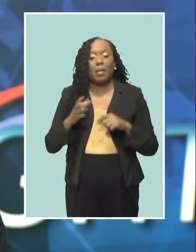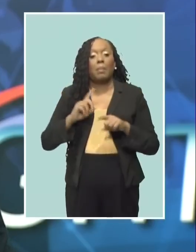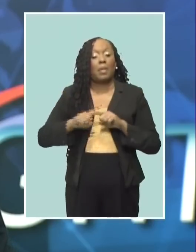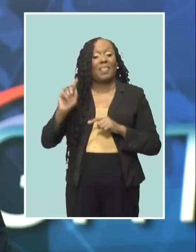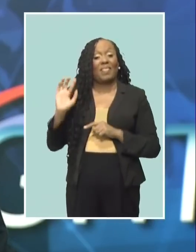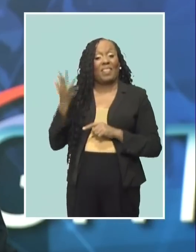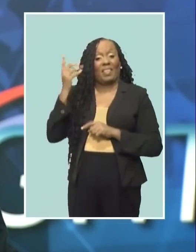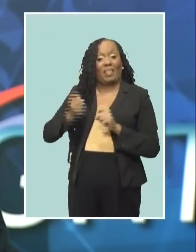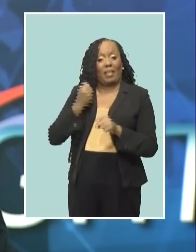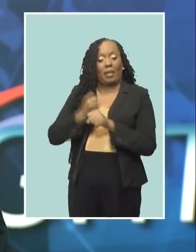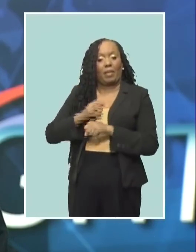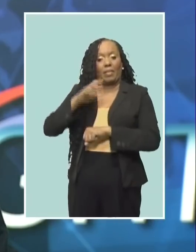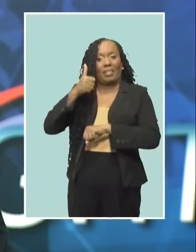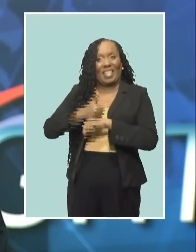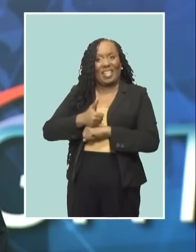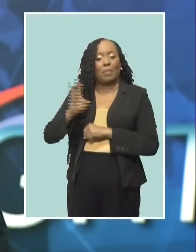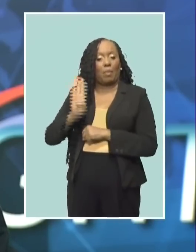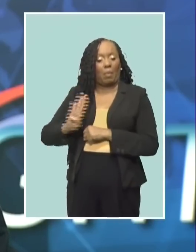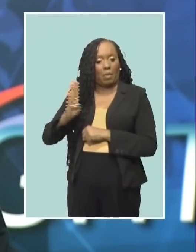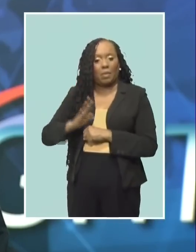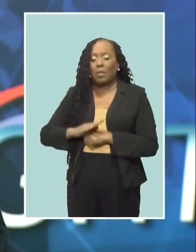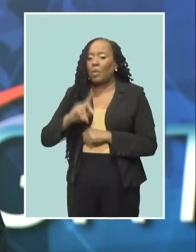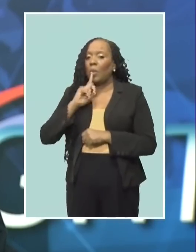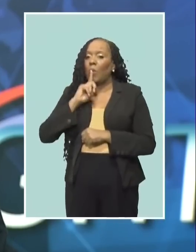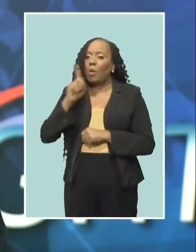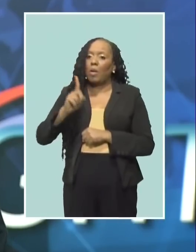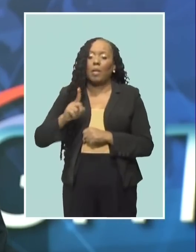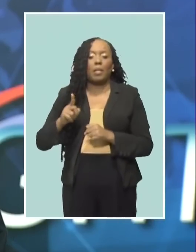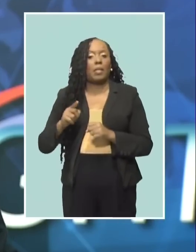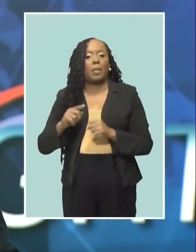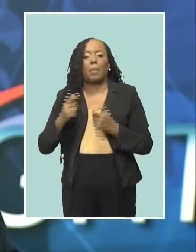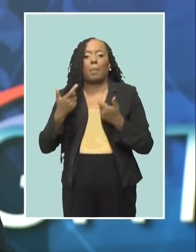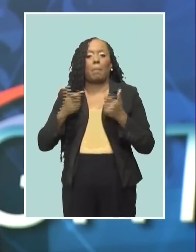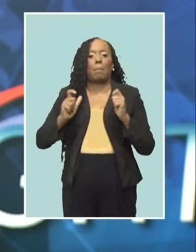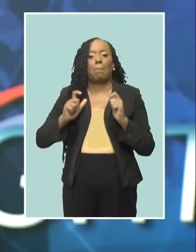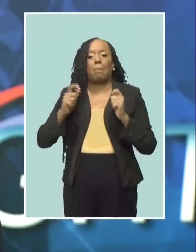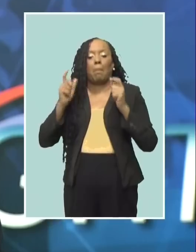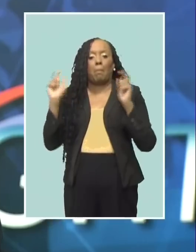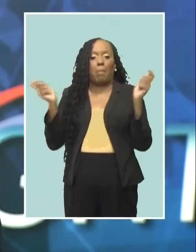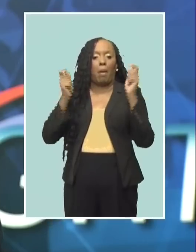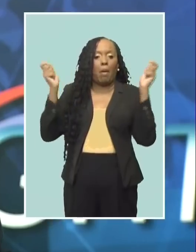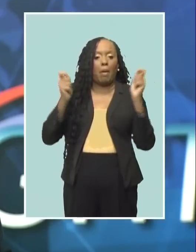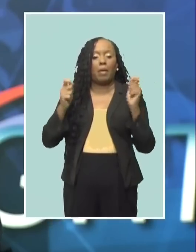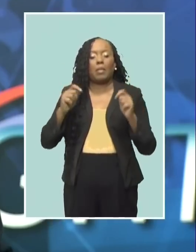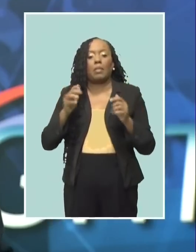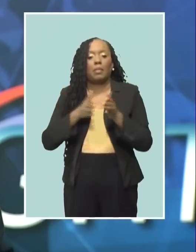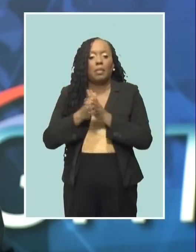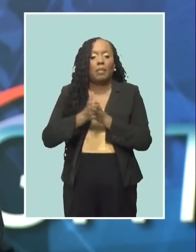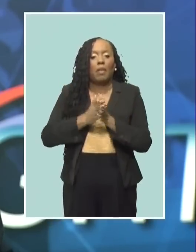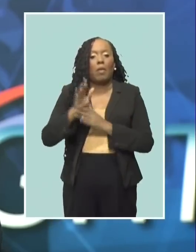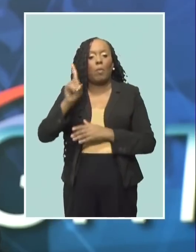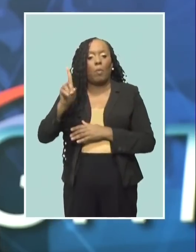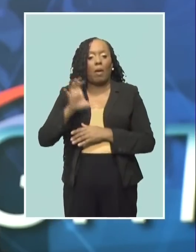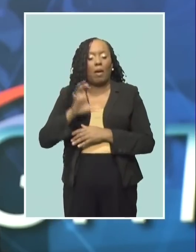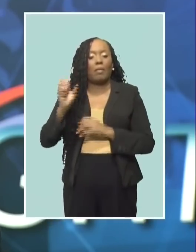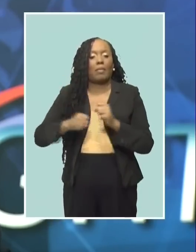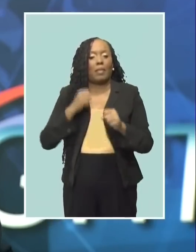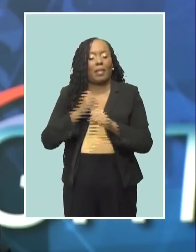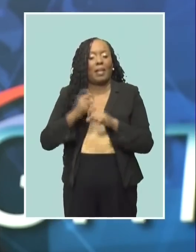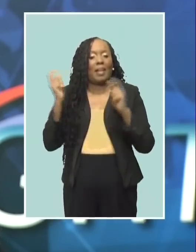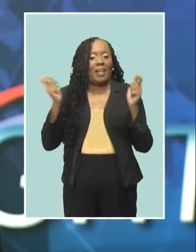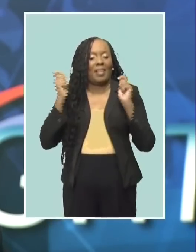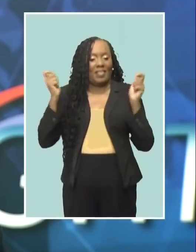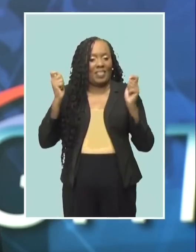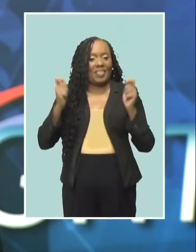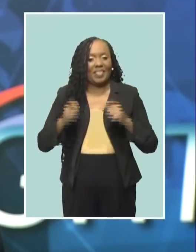in Barbados. He said it is a milestone for the company and they're looking forward to celebrating the 100th anniversary. Trevor Thorpe has the